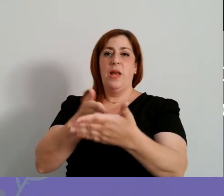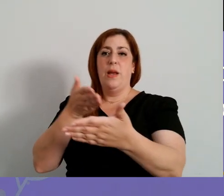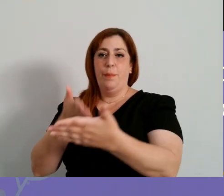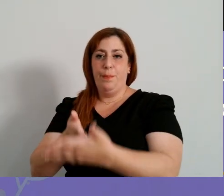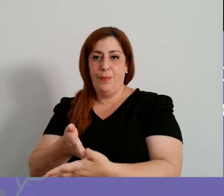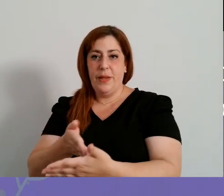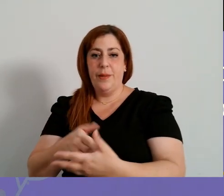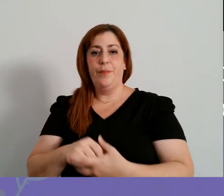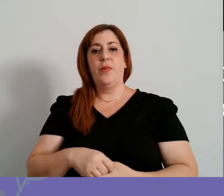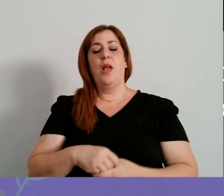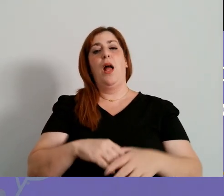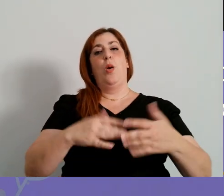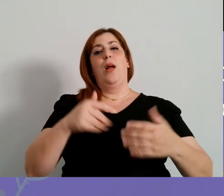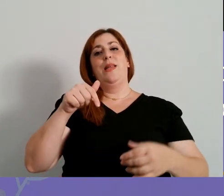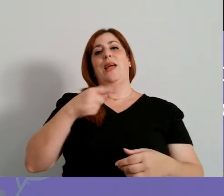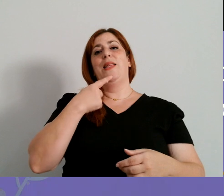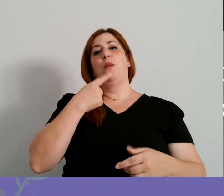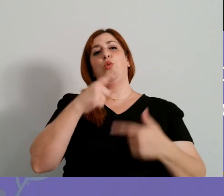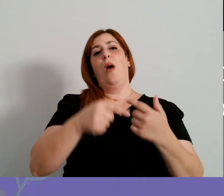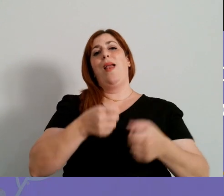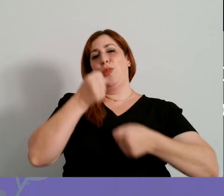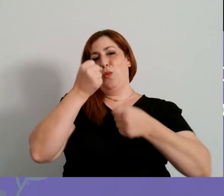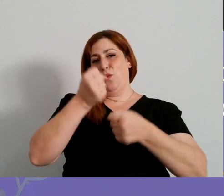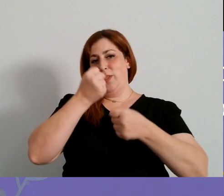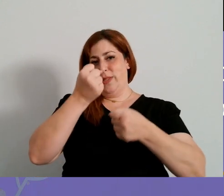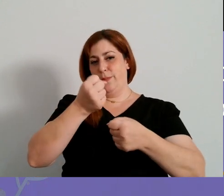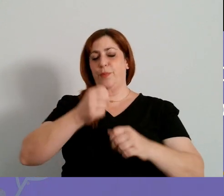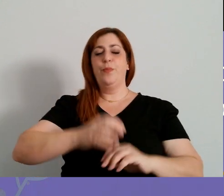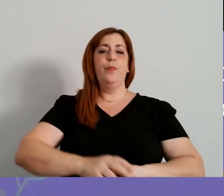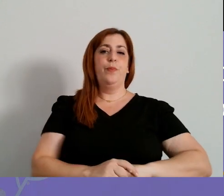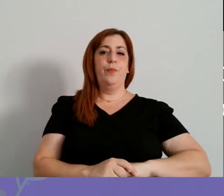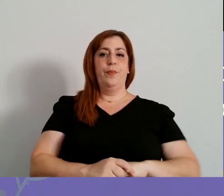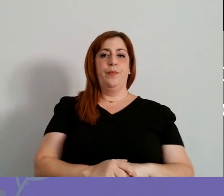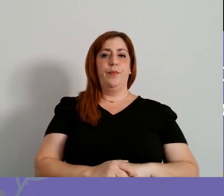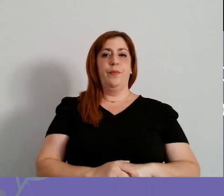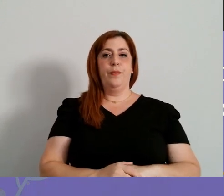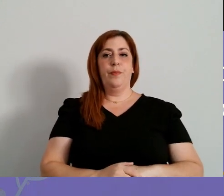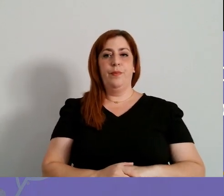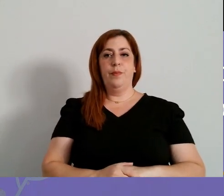So now we can talk about the importance of advocacy itself.